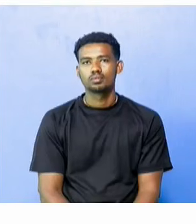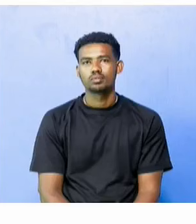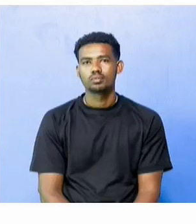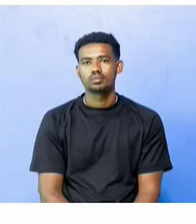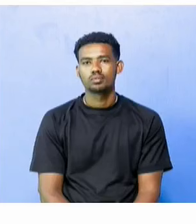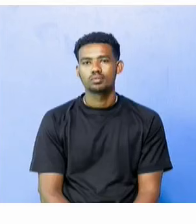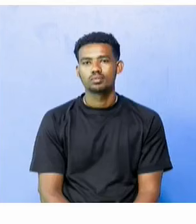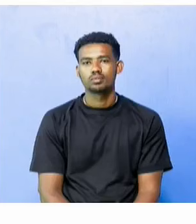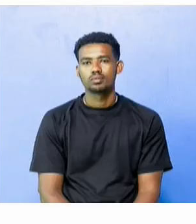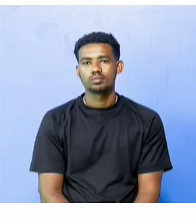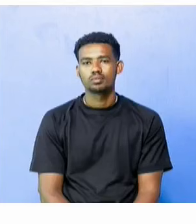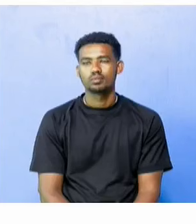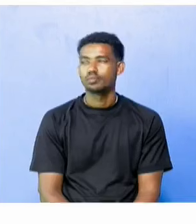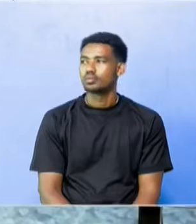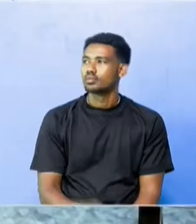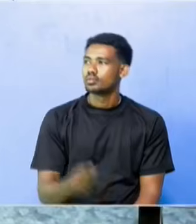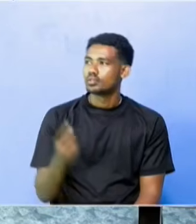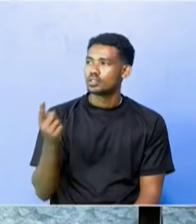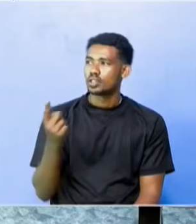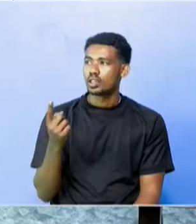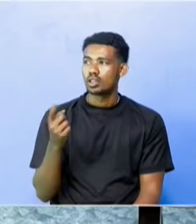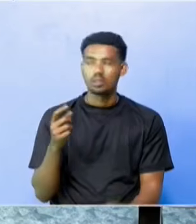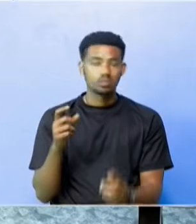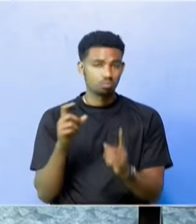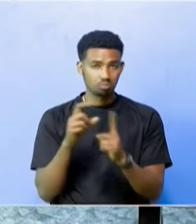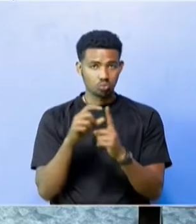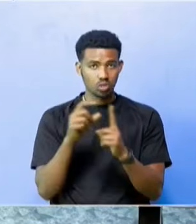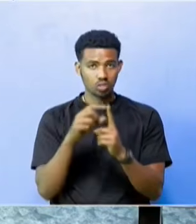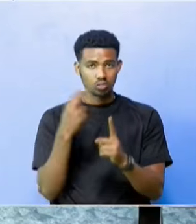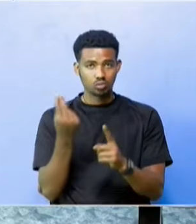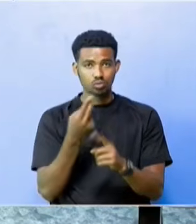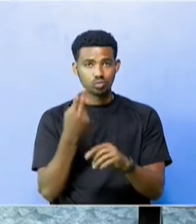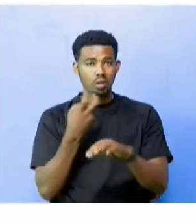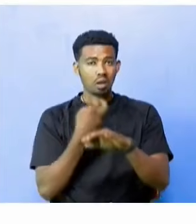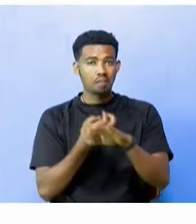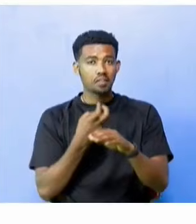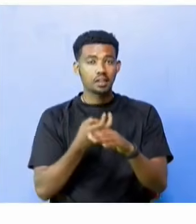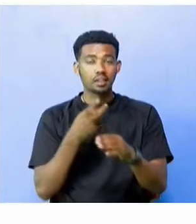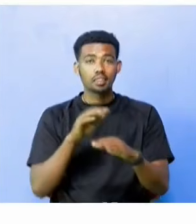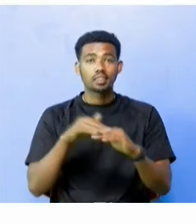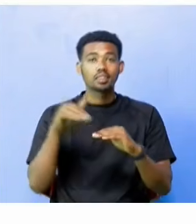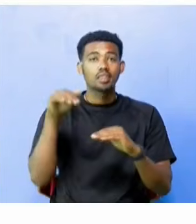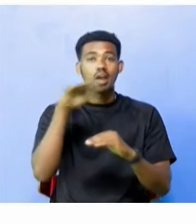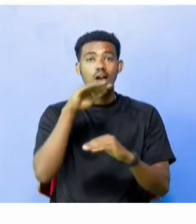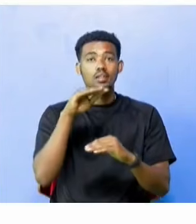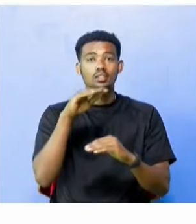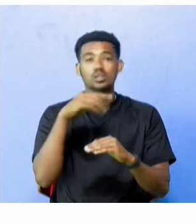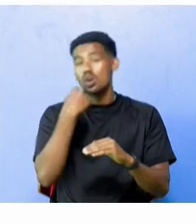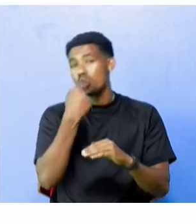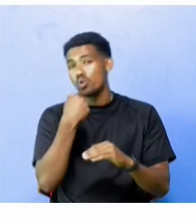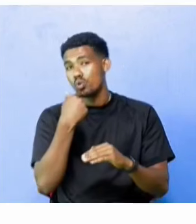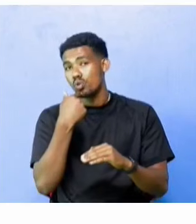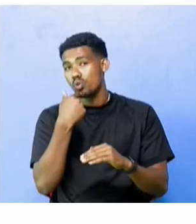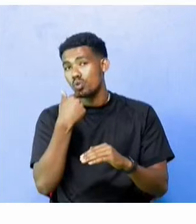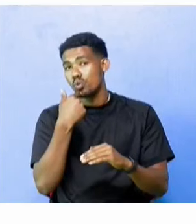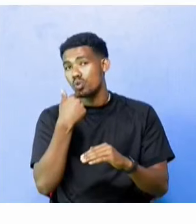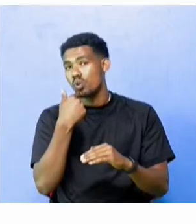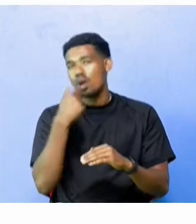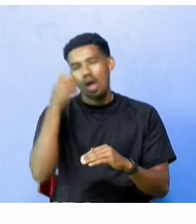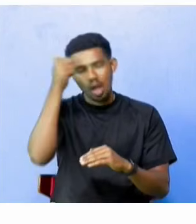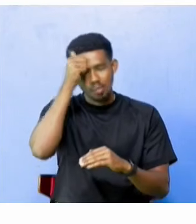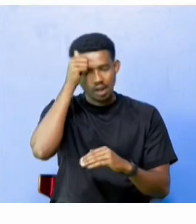Heavier. Here is the word heavy here, and we make it heavier. Heavier than who?